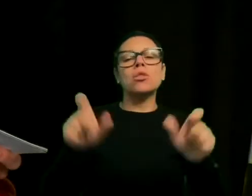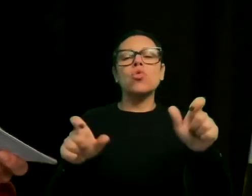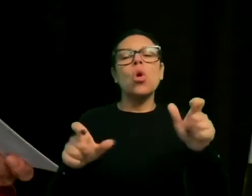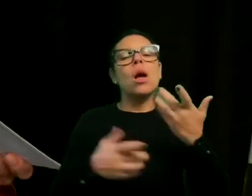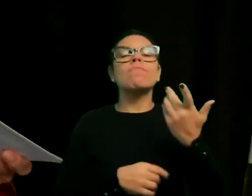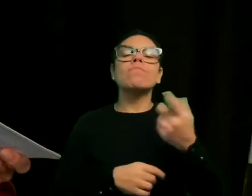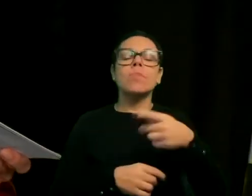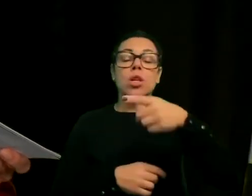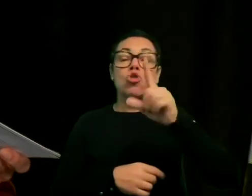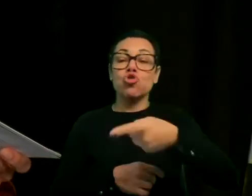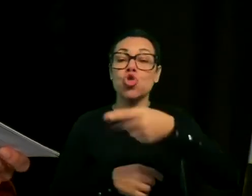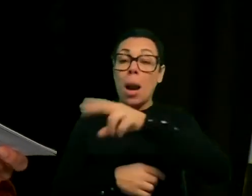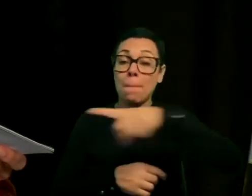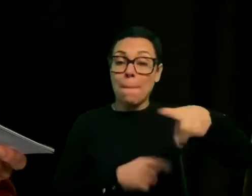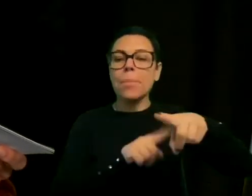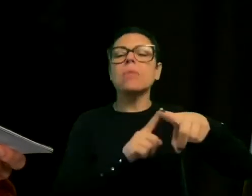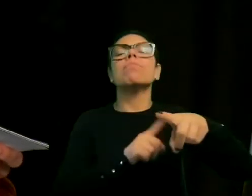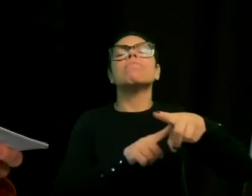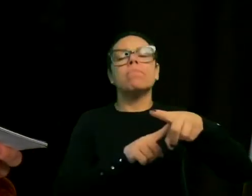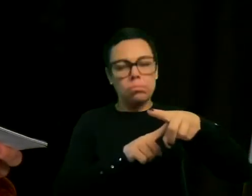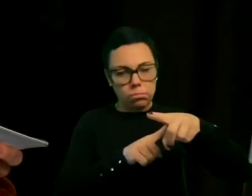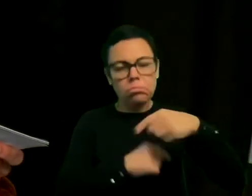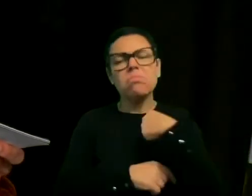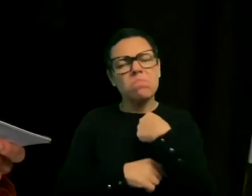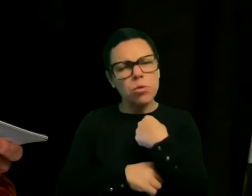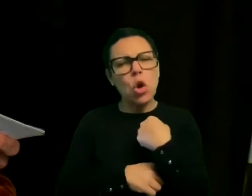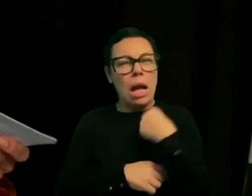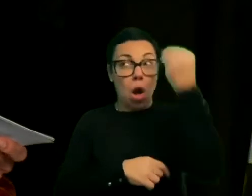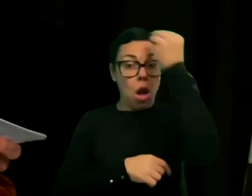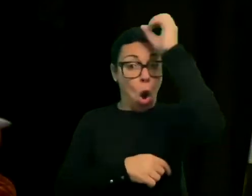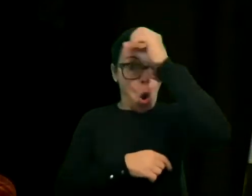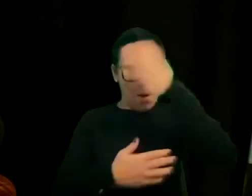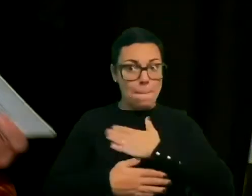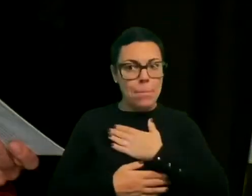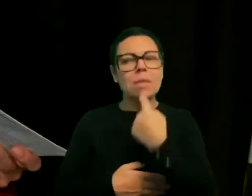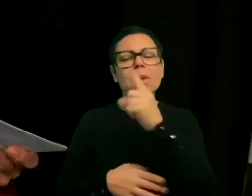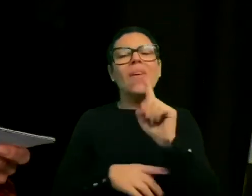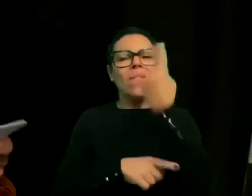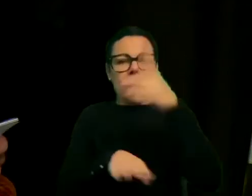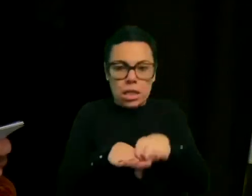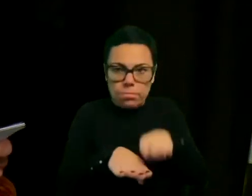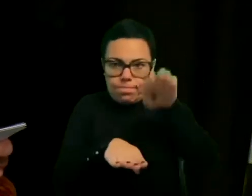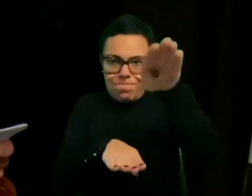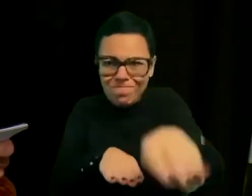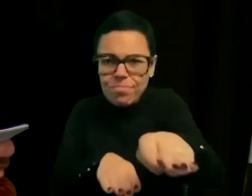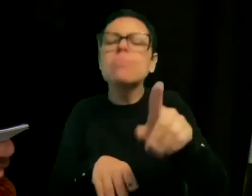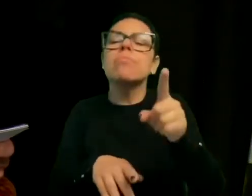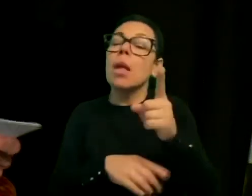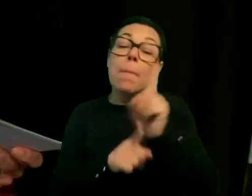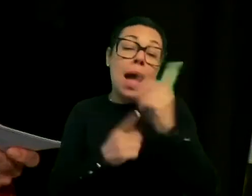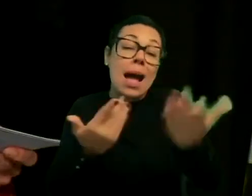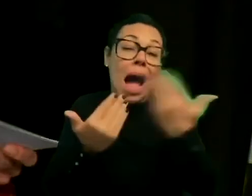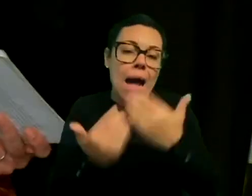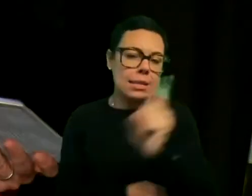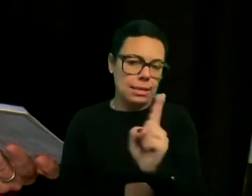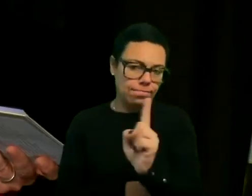undertook several steps to do this. And the first and maybe not easiest, but the most